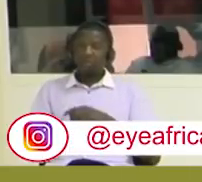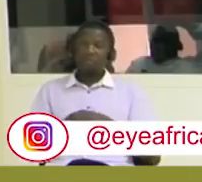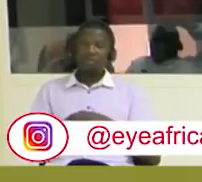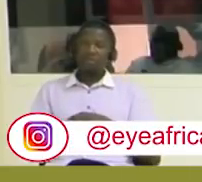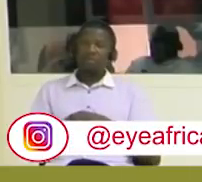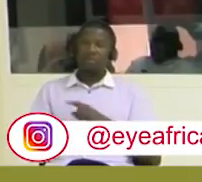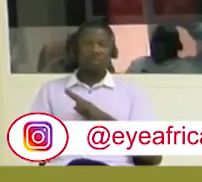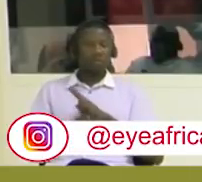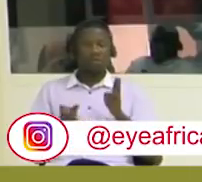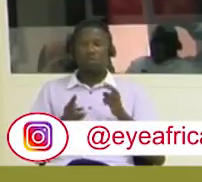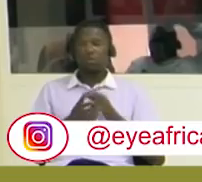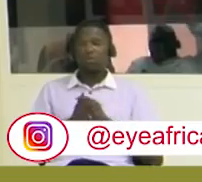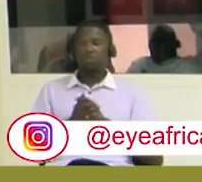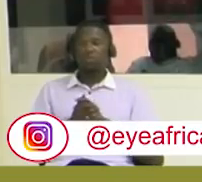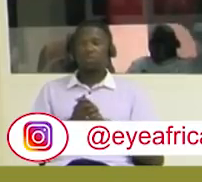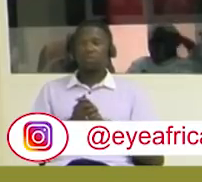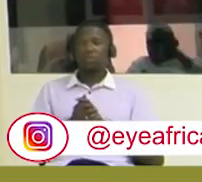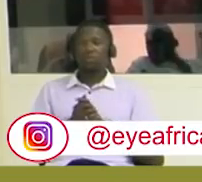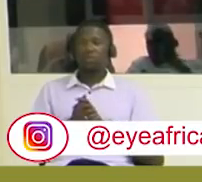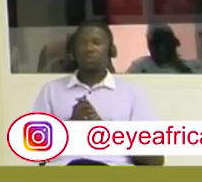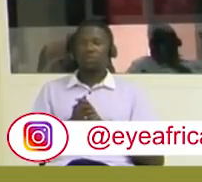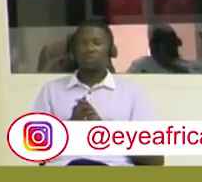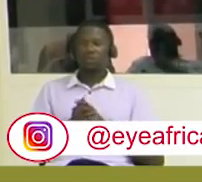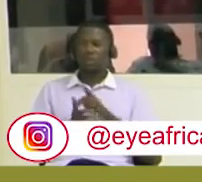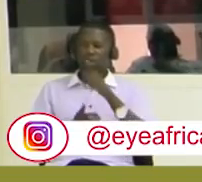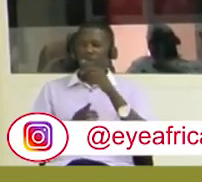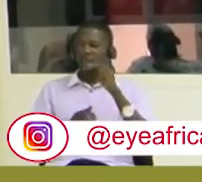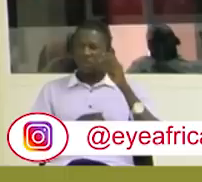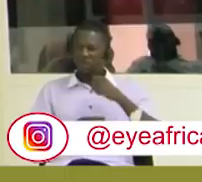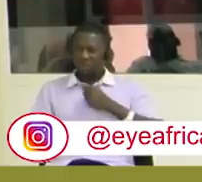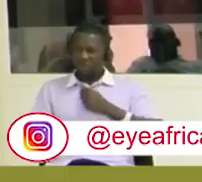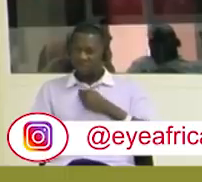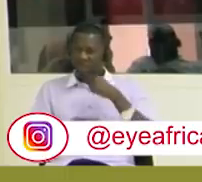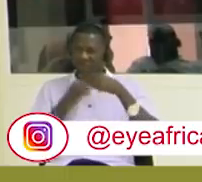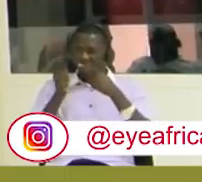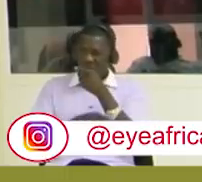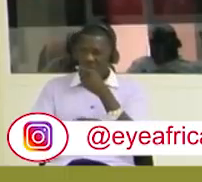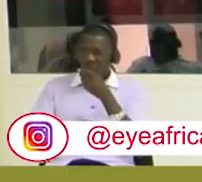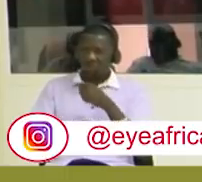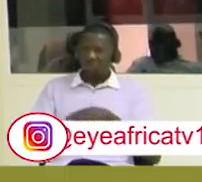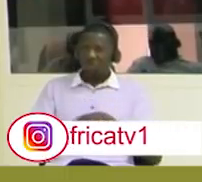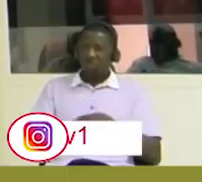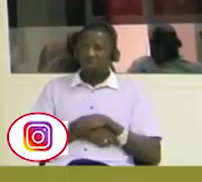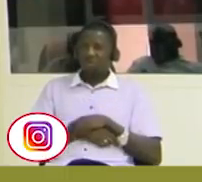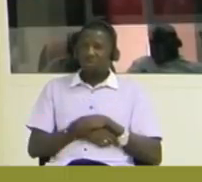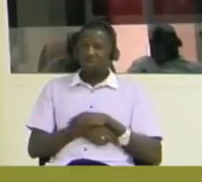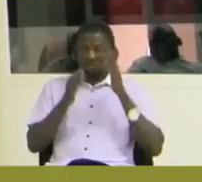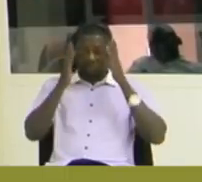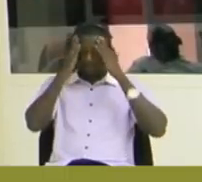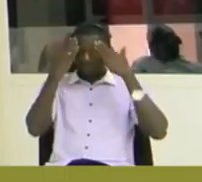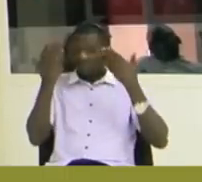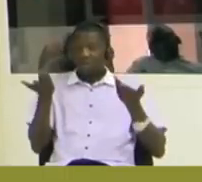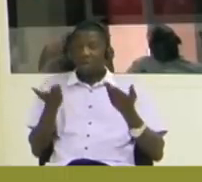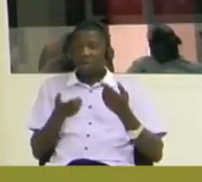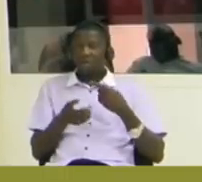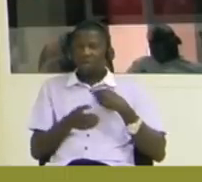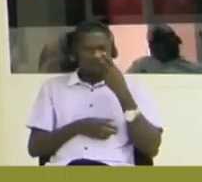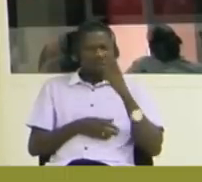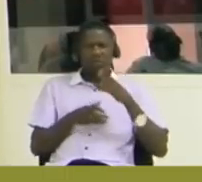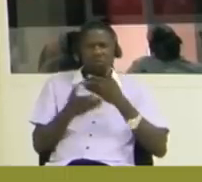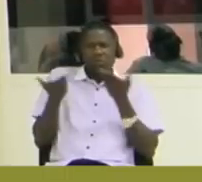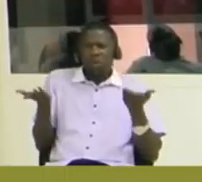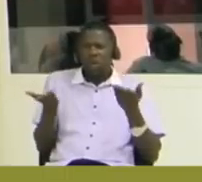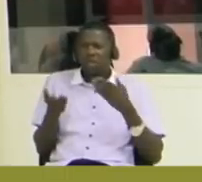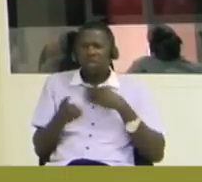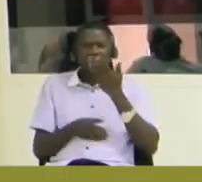very. Was he petrified of you? Was he scared of you? I don't see why. I don't see why